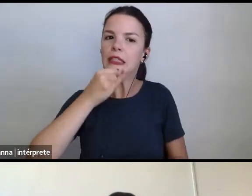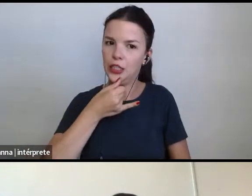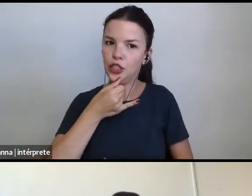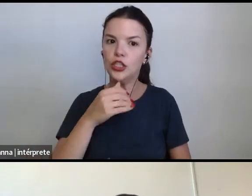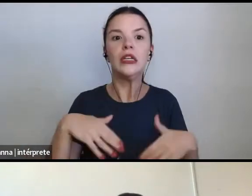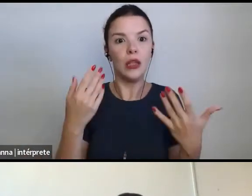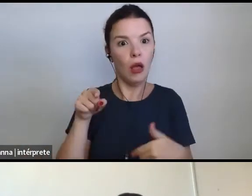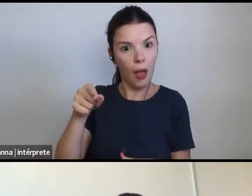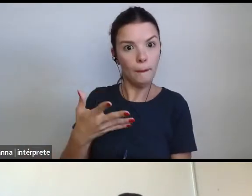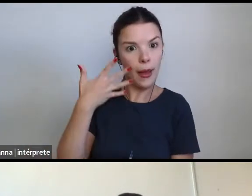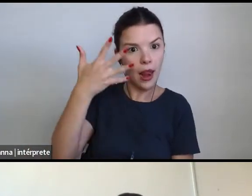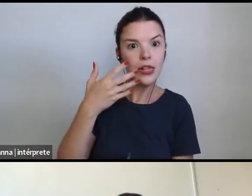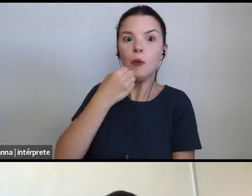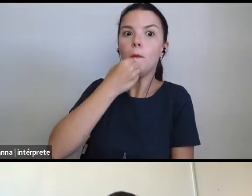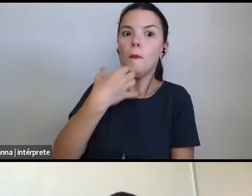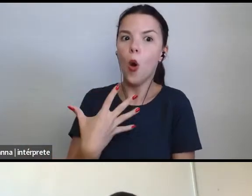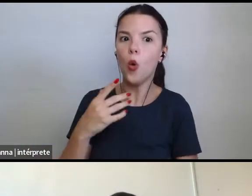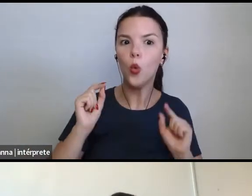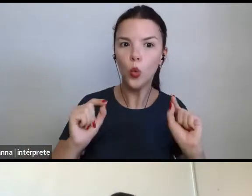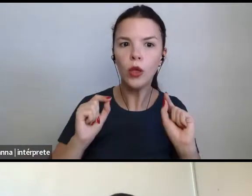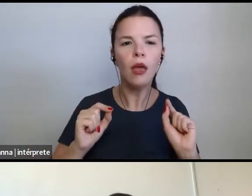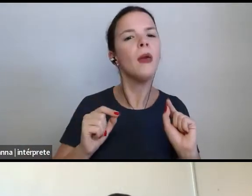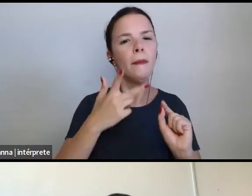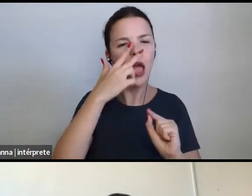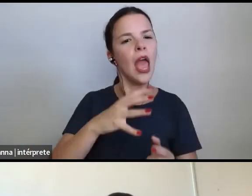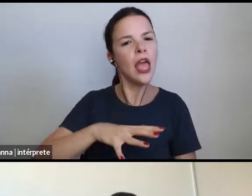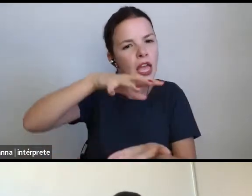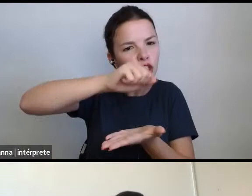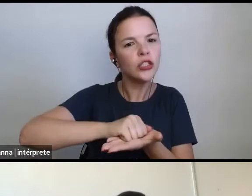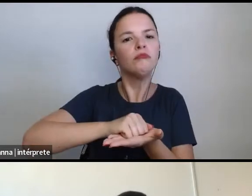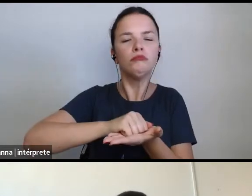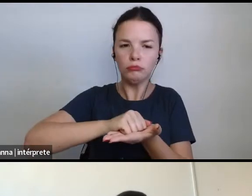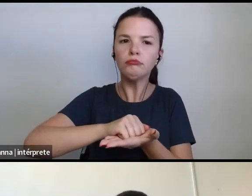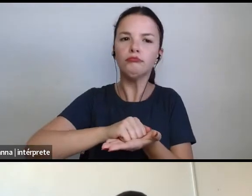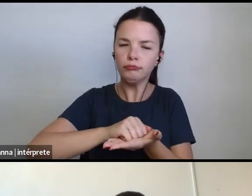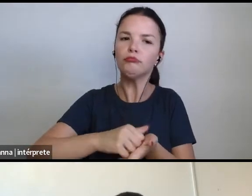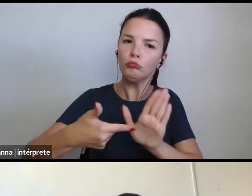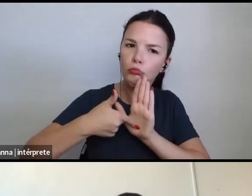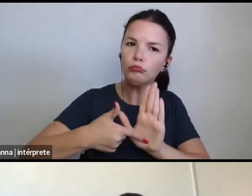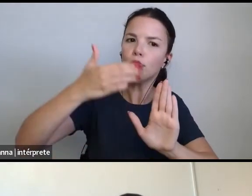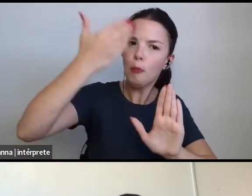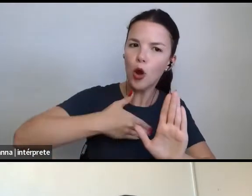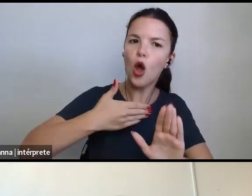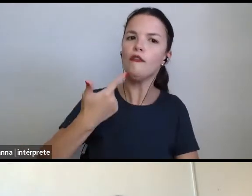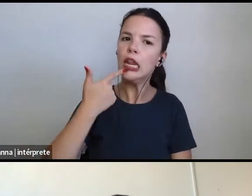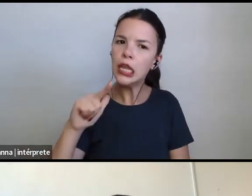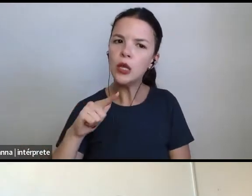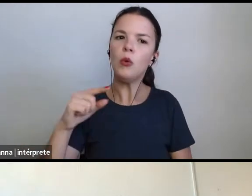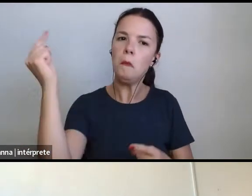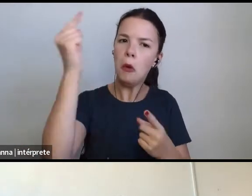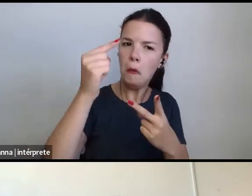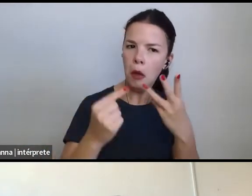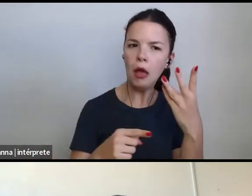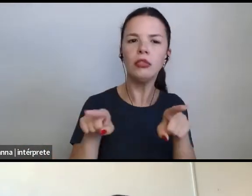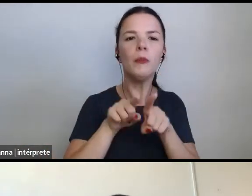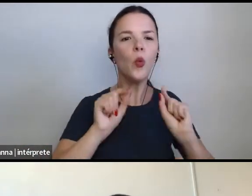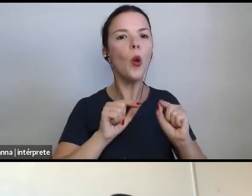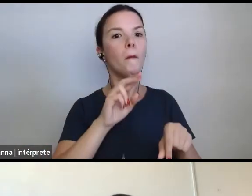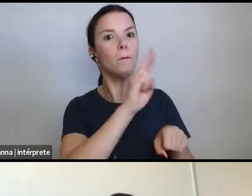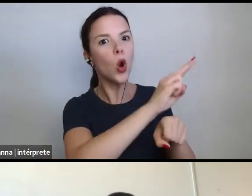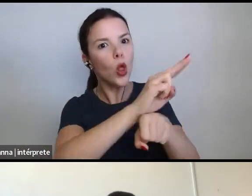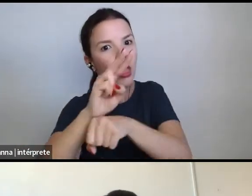way to document the languages and to protect the